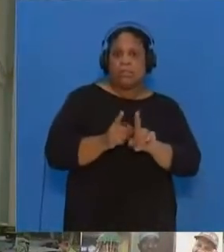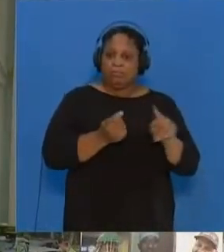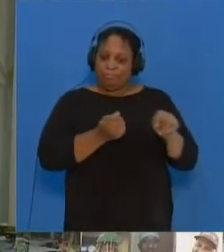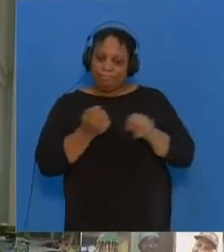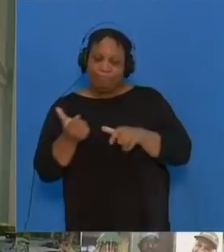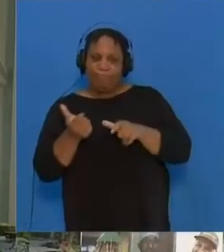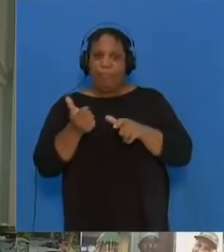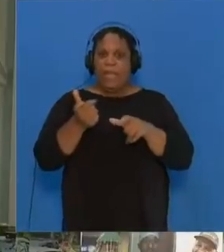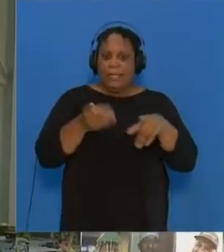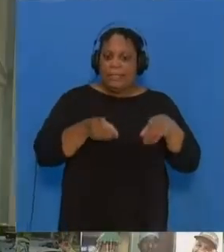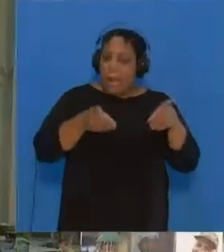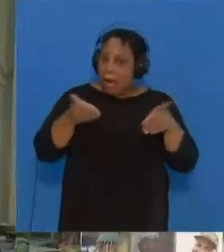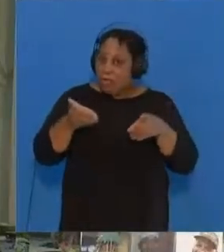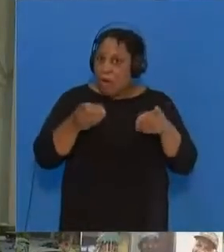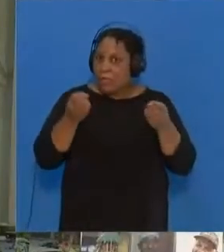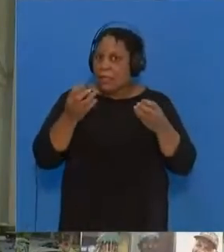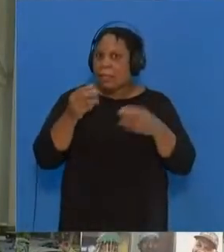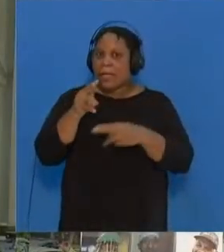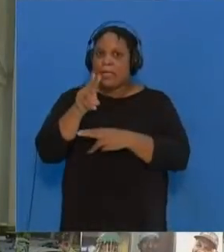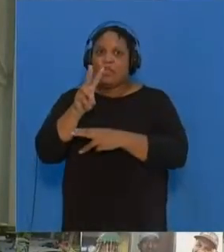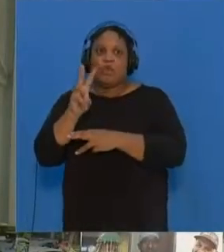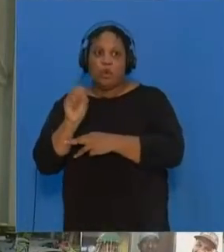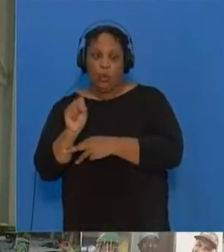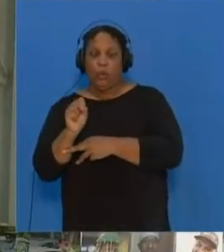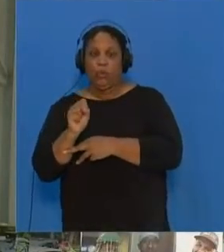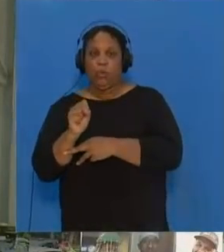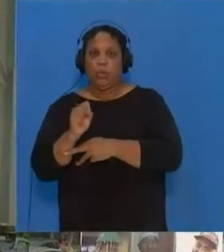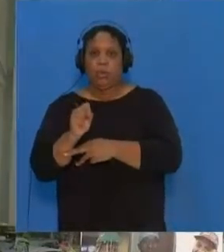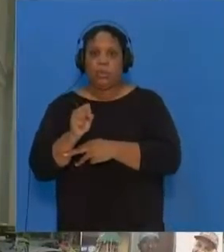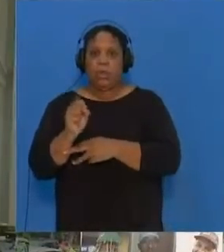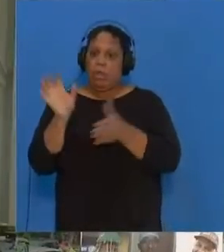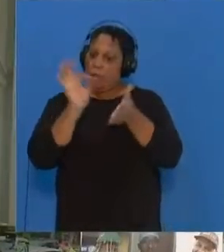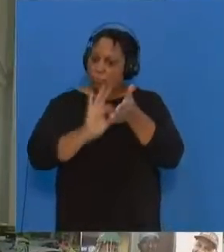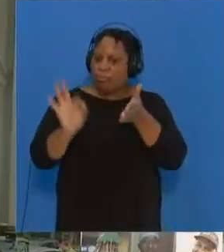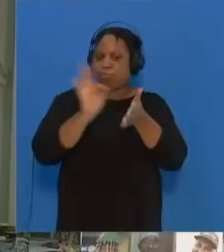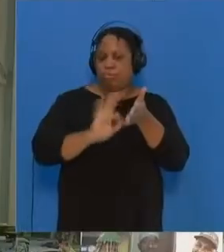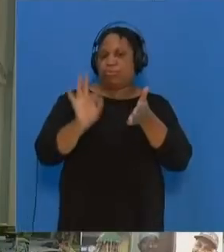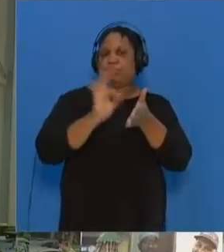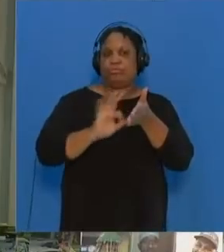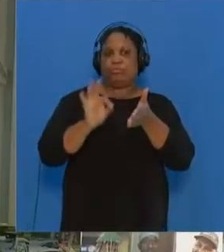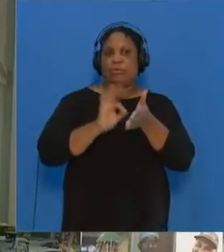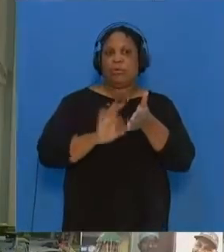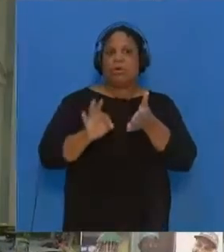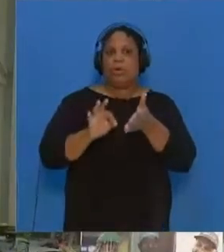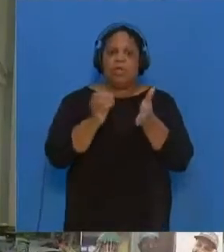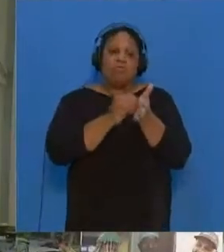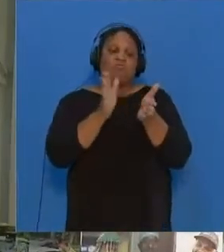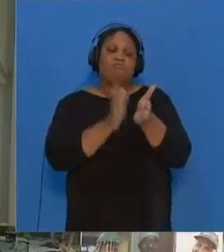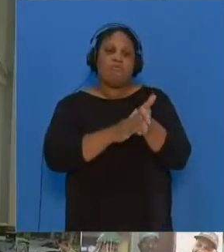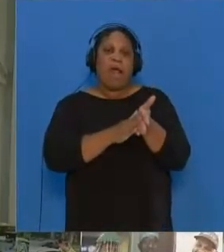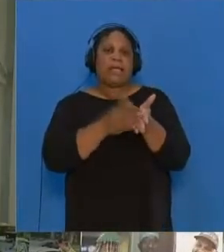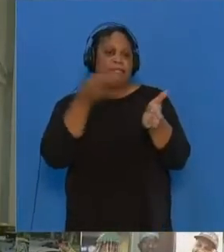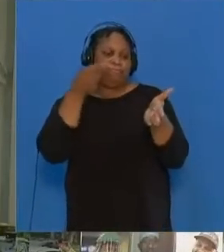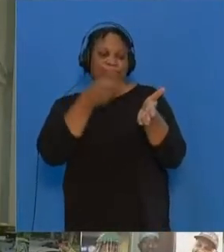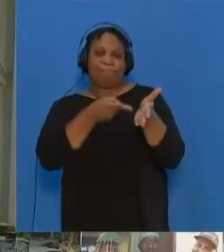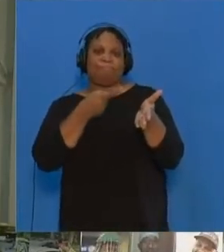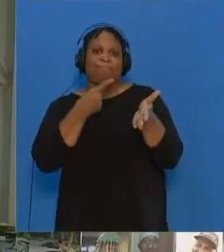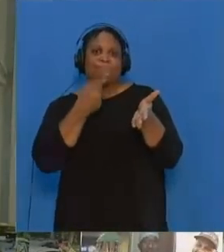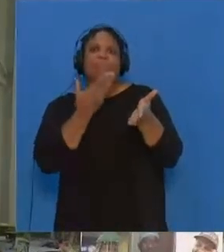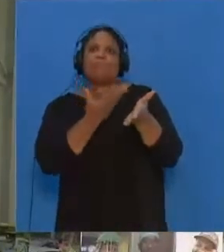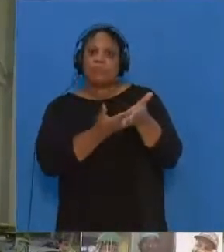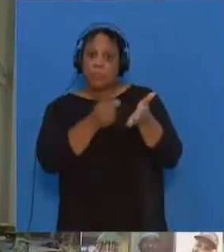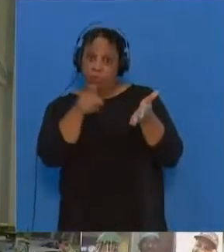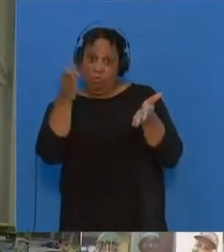and directed many a newscast, countless. The record speaks for itself. My question is, are